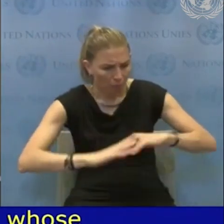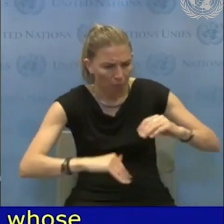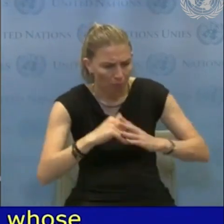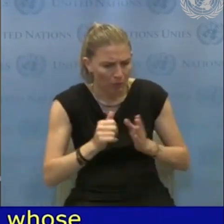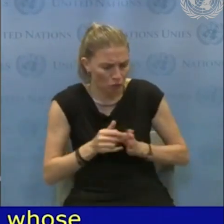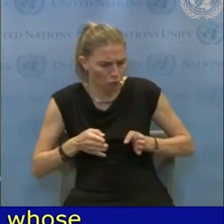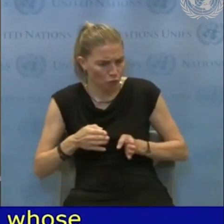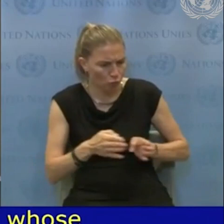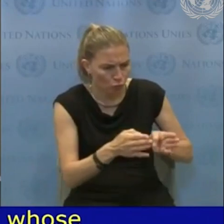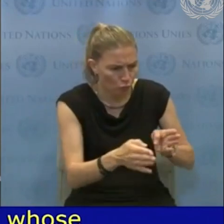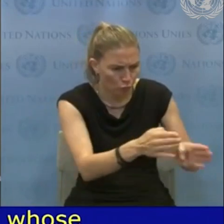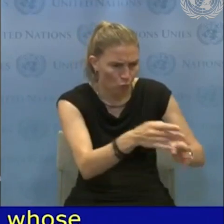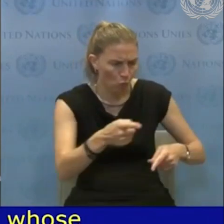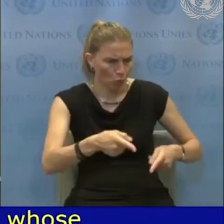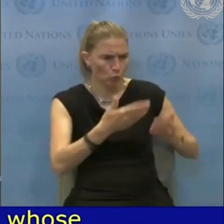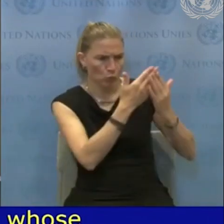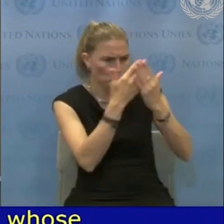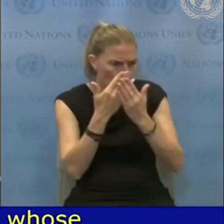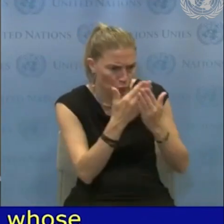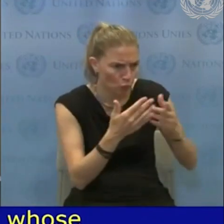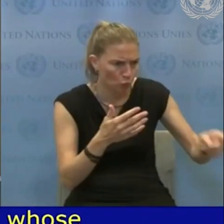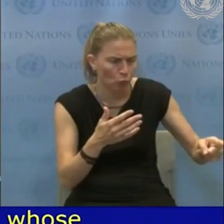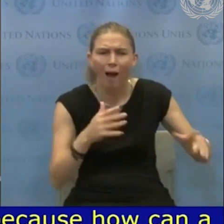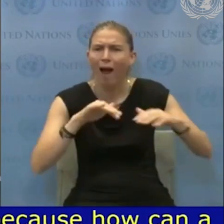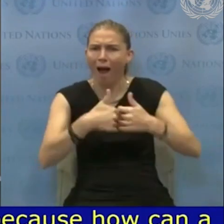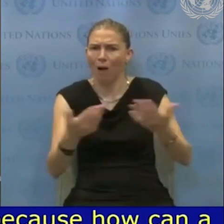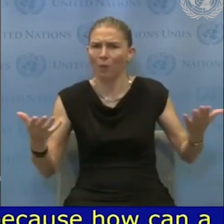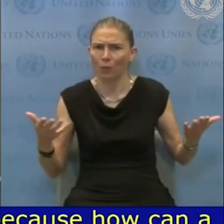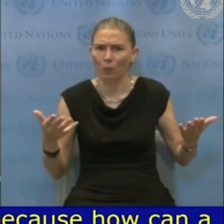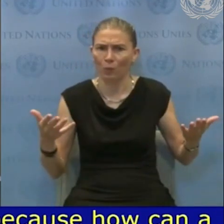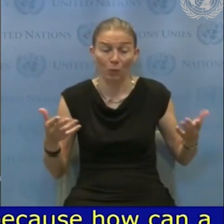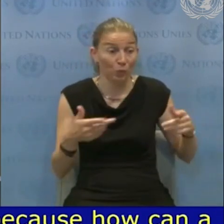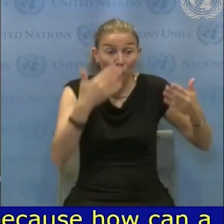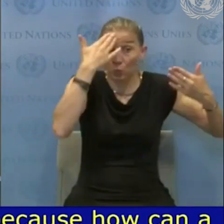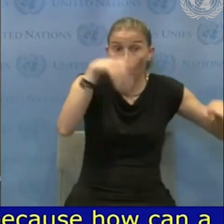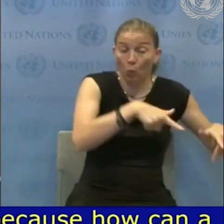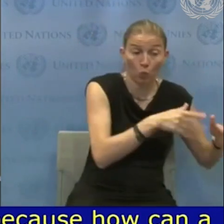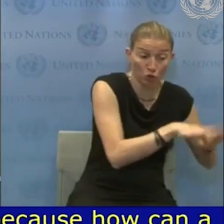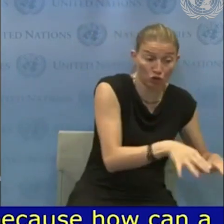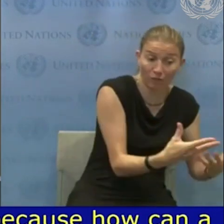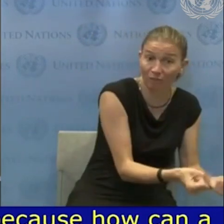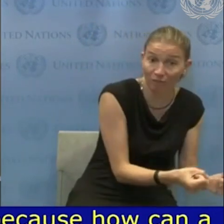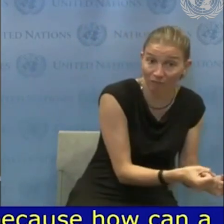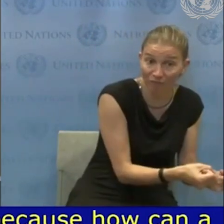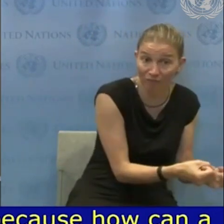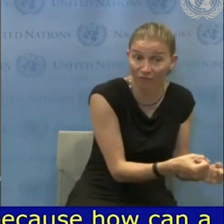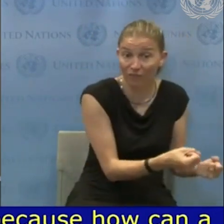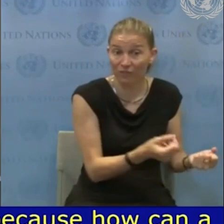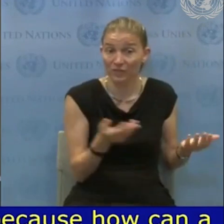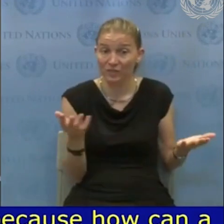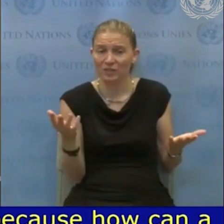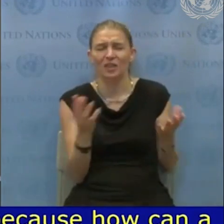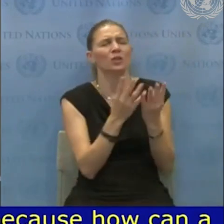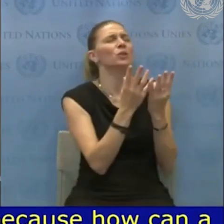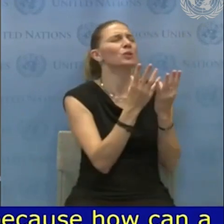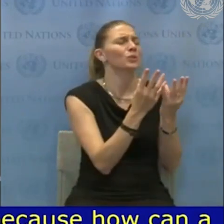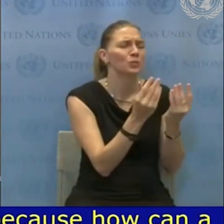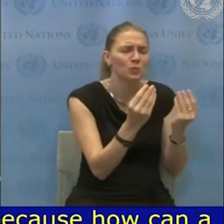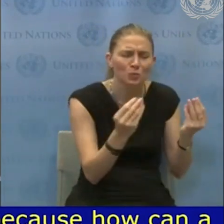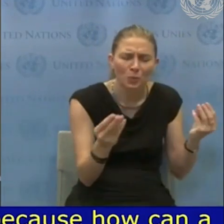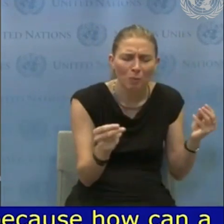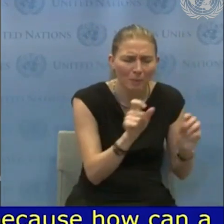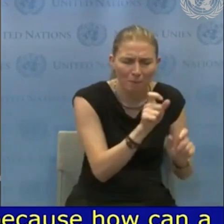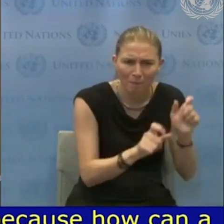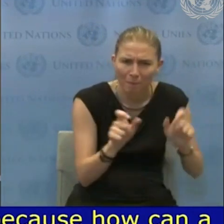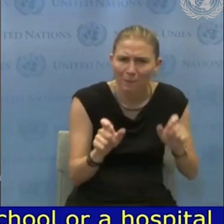does not know exist? And data delayed is data denied. For too many people, the data that we